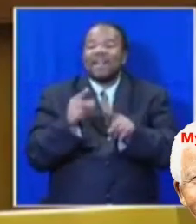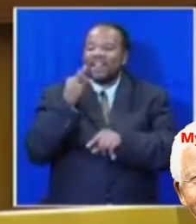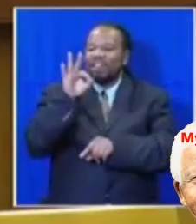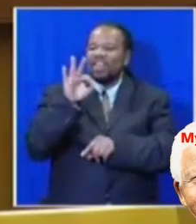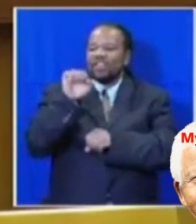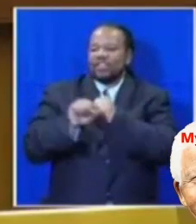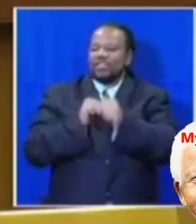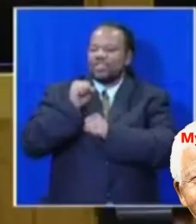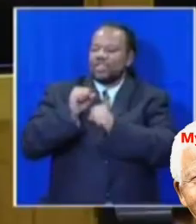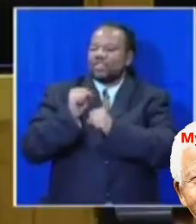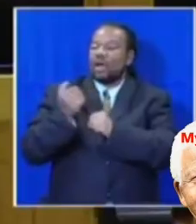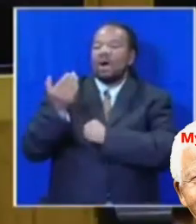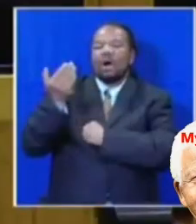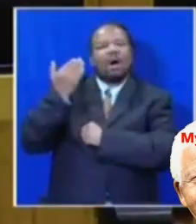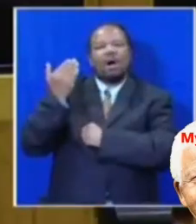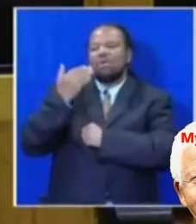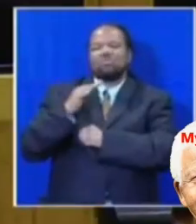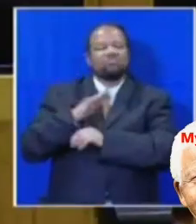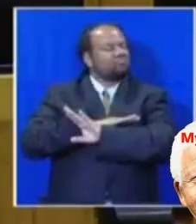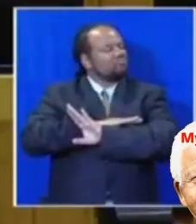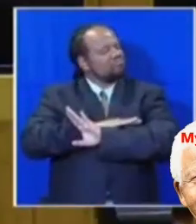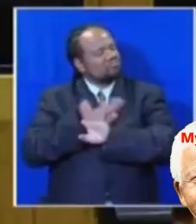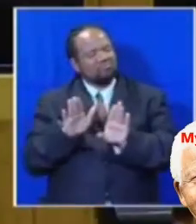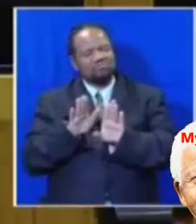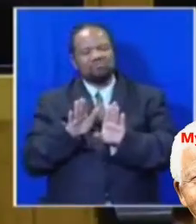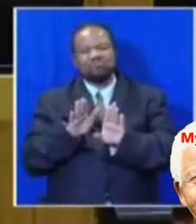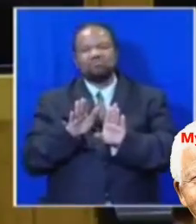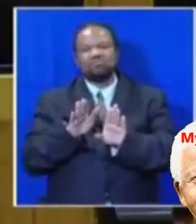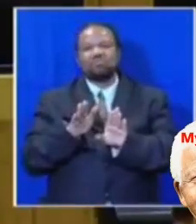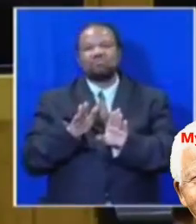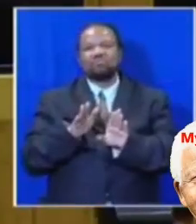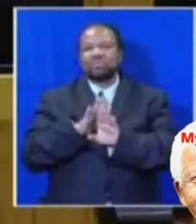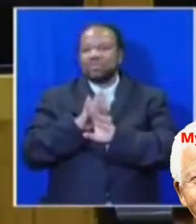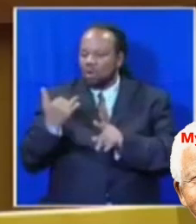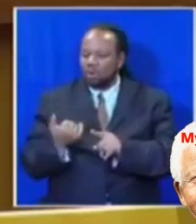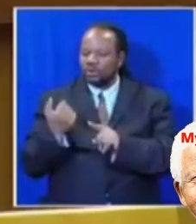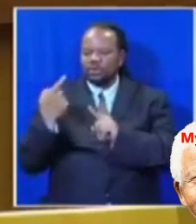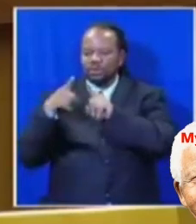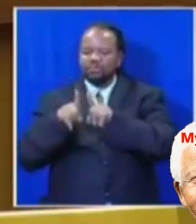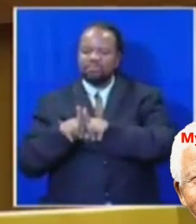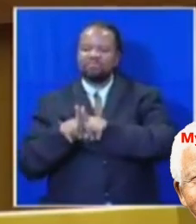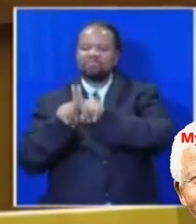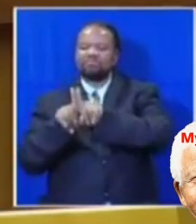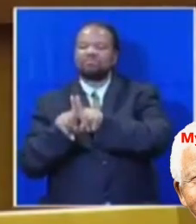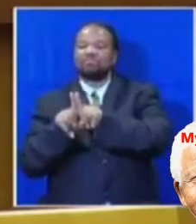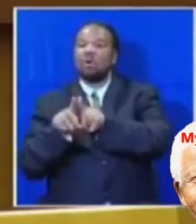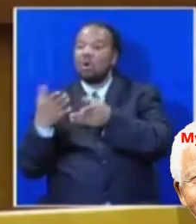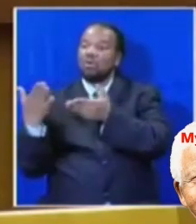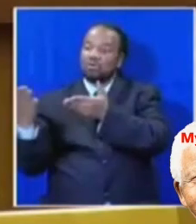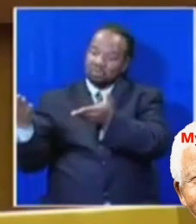ago could not have imagined themselves standing up to receive him in this